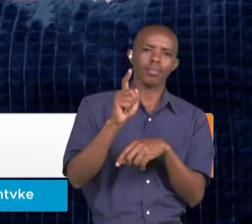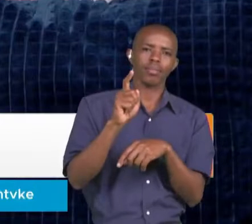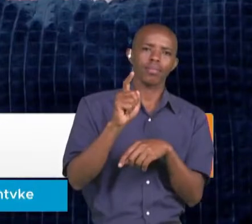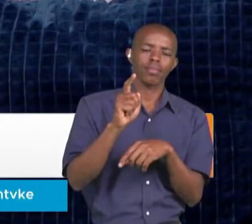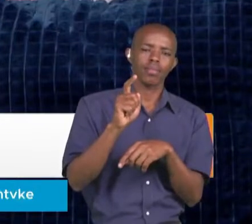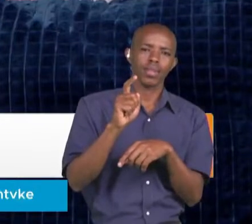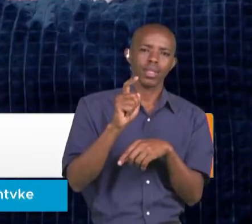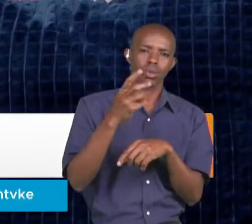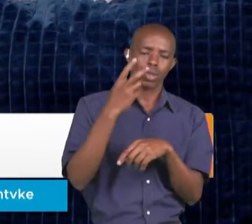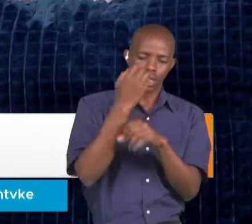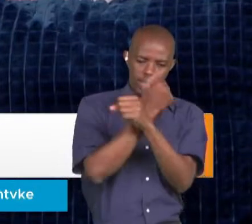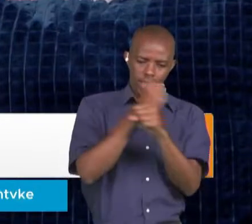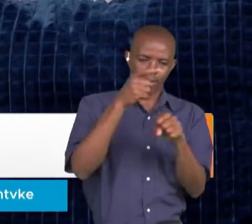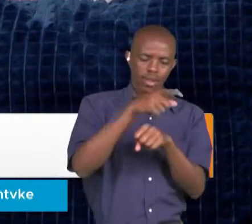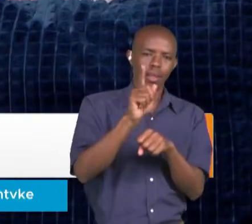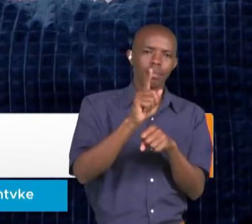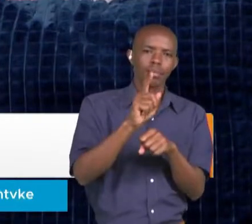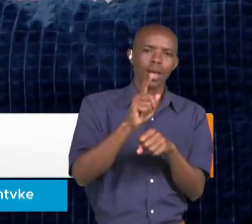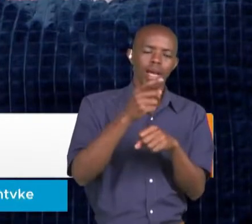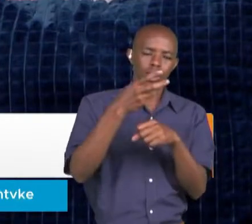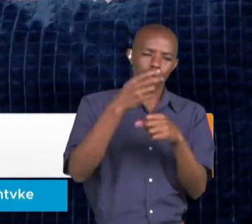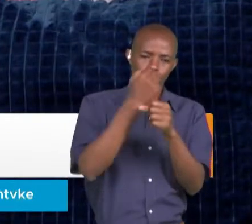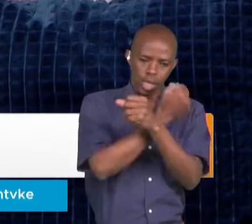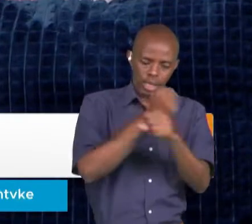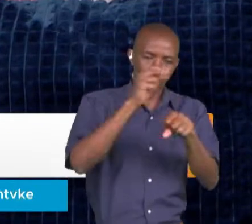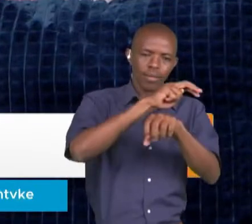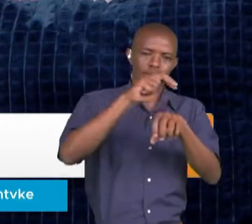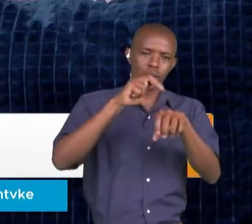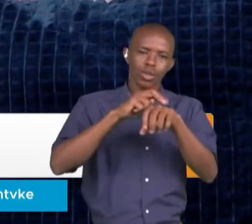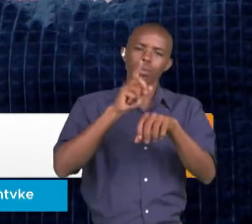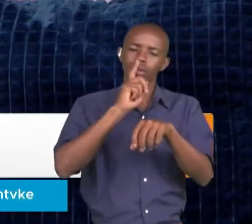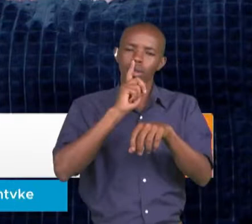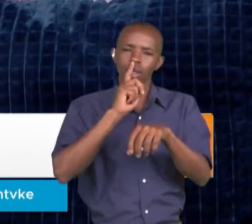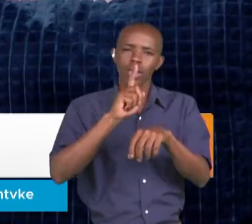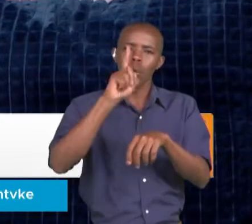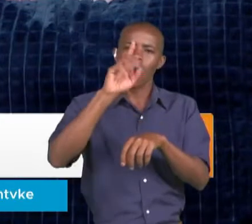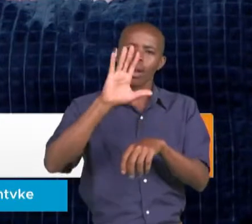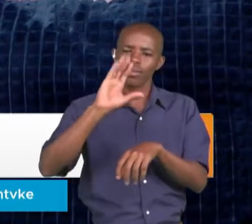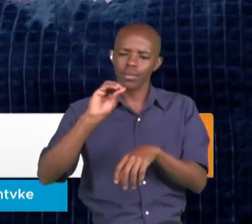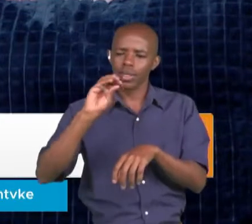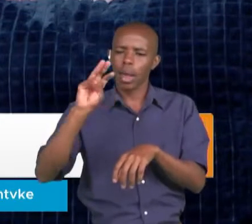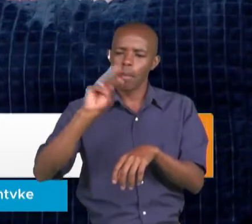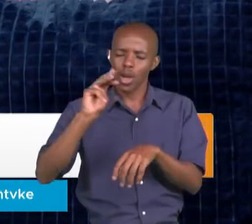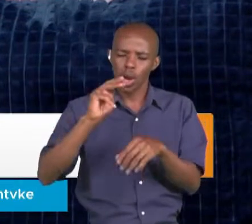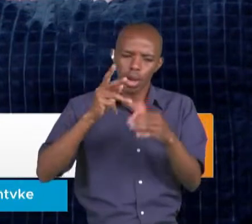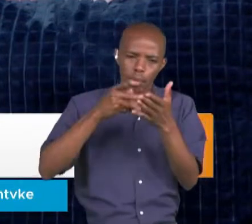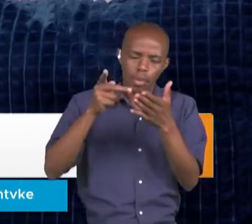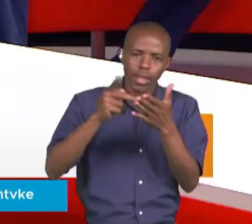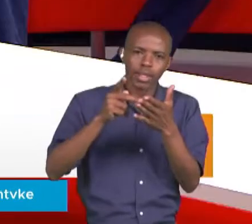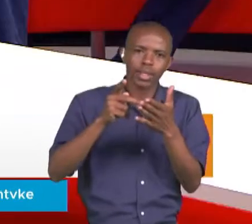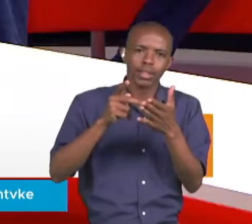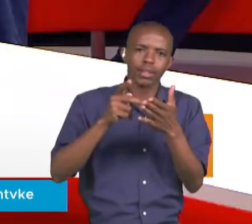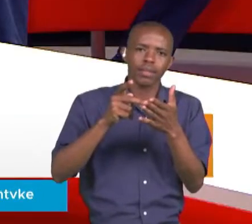mission to save them and to save the nation. And I said, this 150 million that is being paid, it